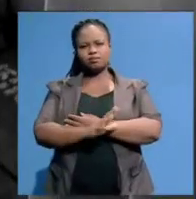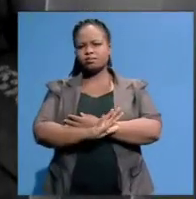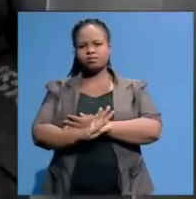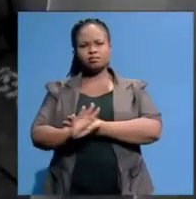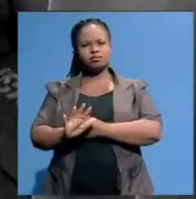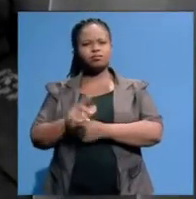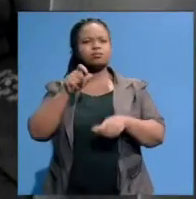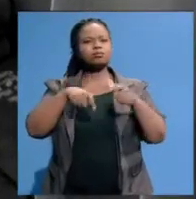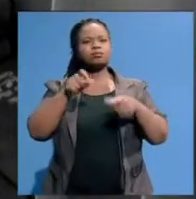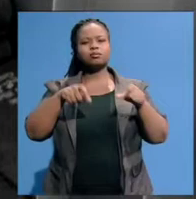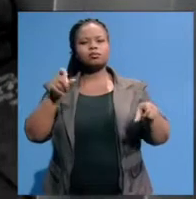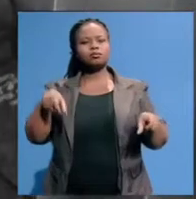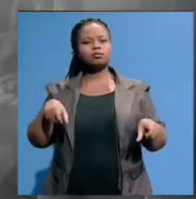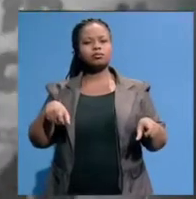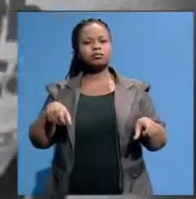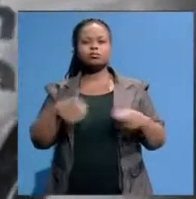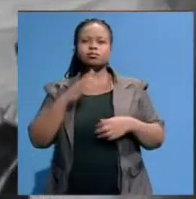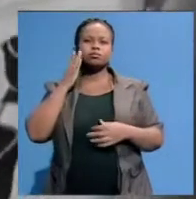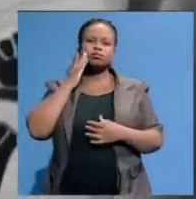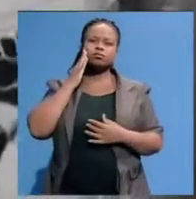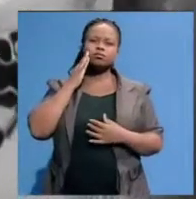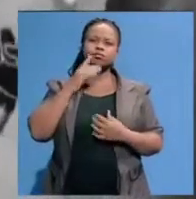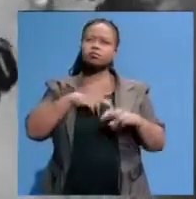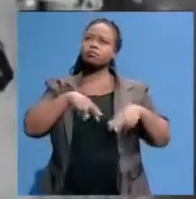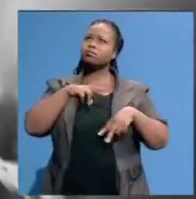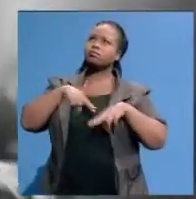abanye abantu ubabeka phezulu